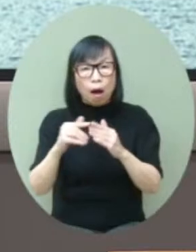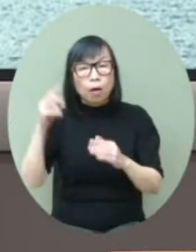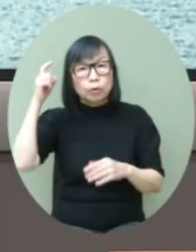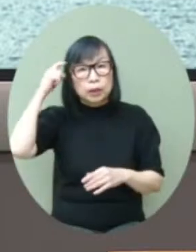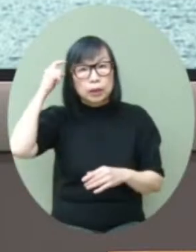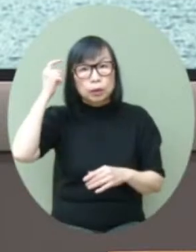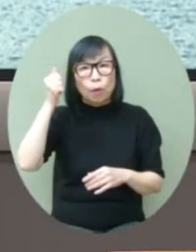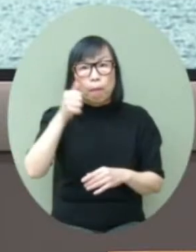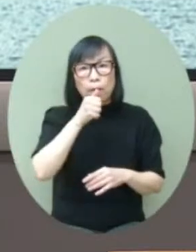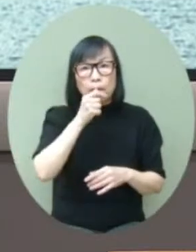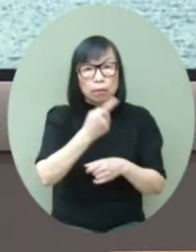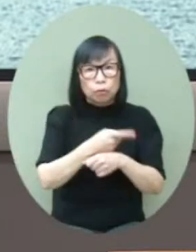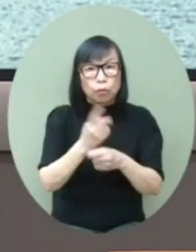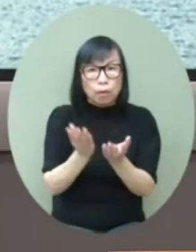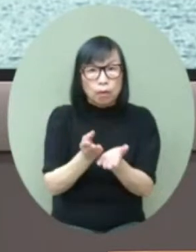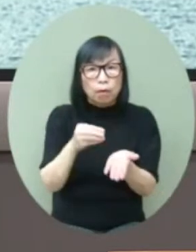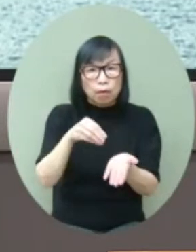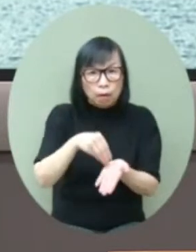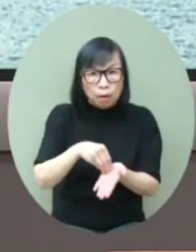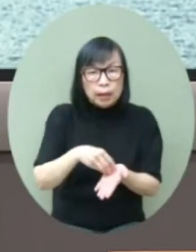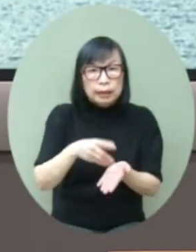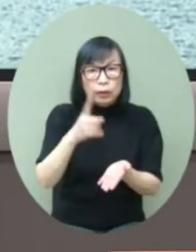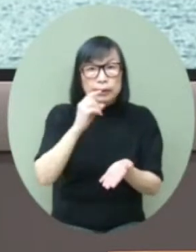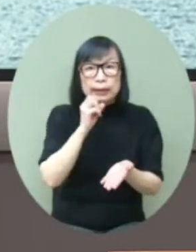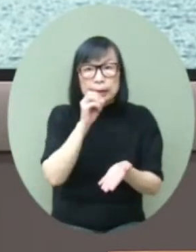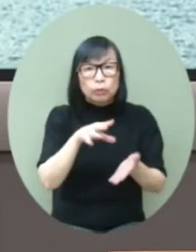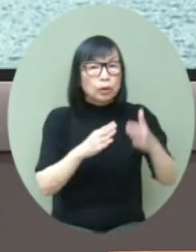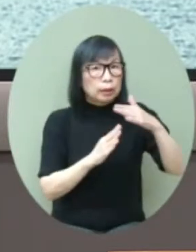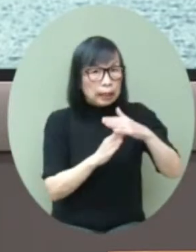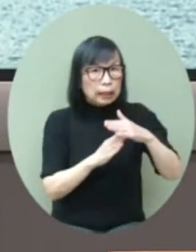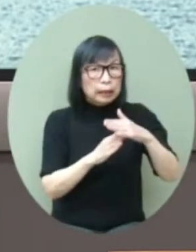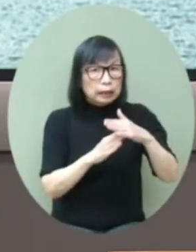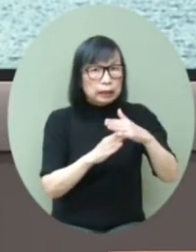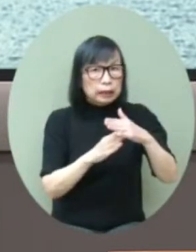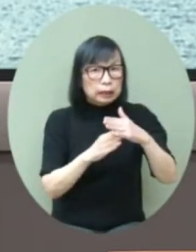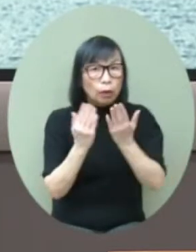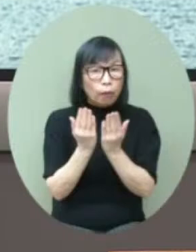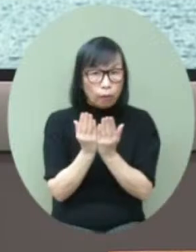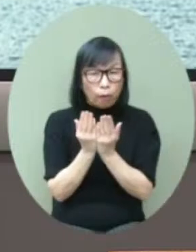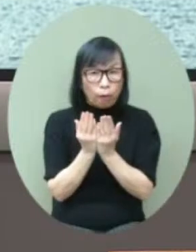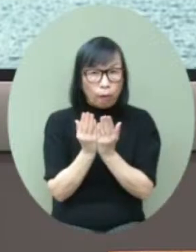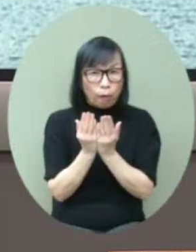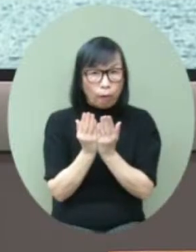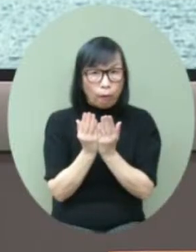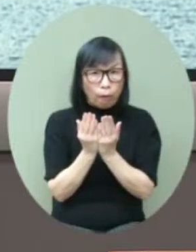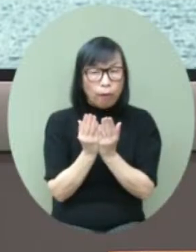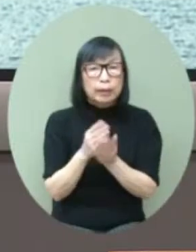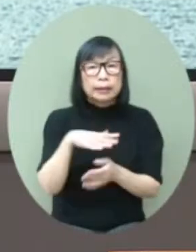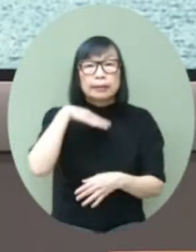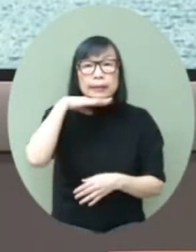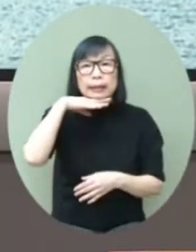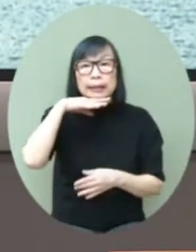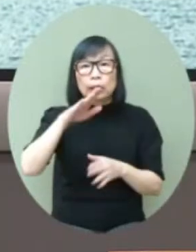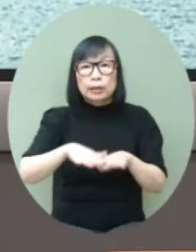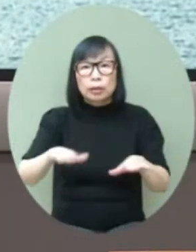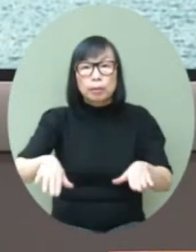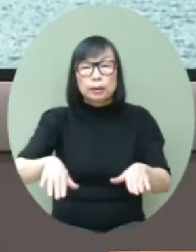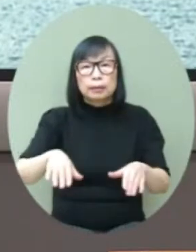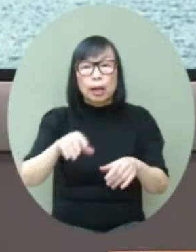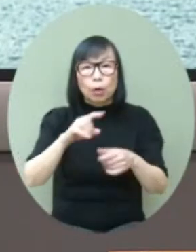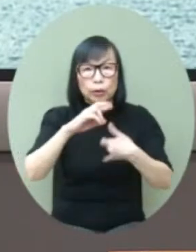For that kindergarten, when we learned that the father was preliminary tested positive, we already